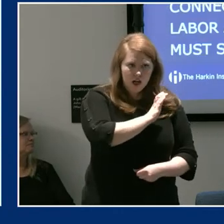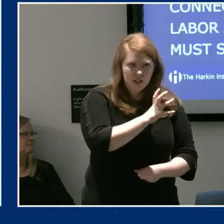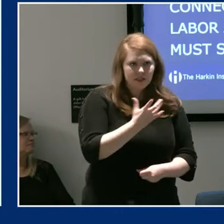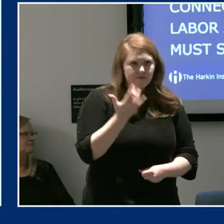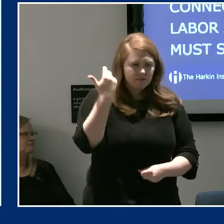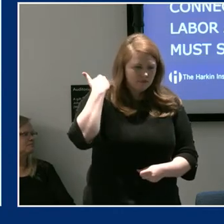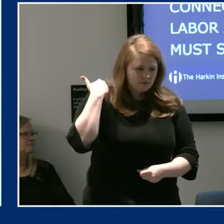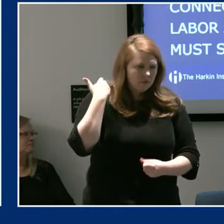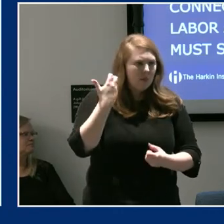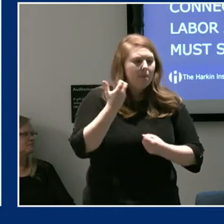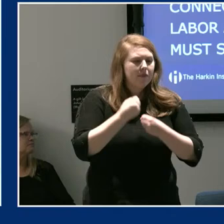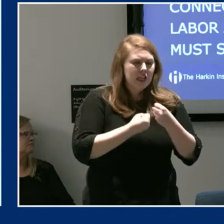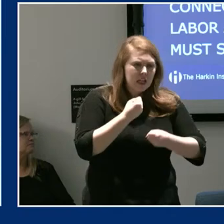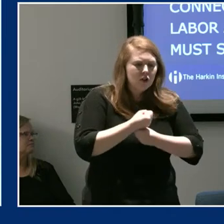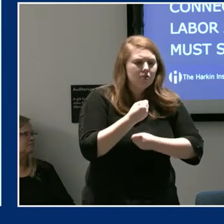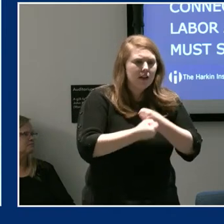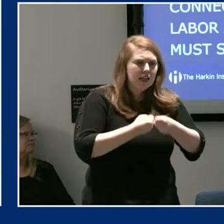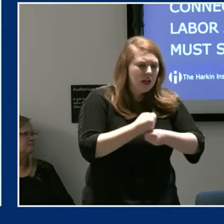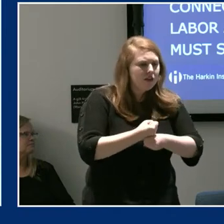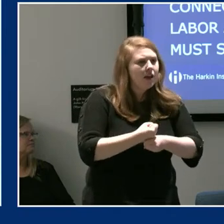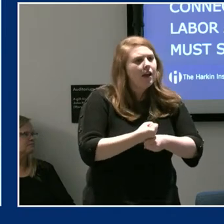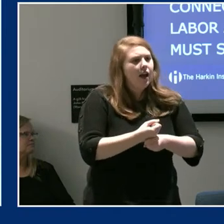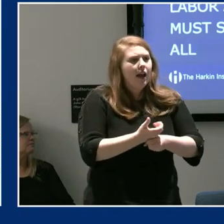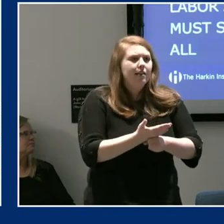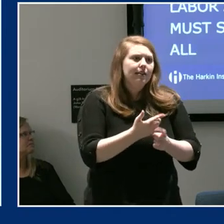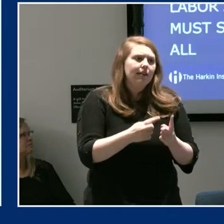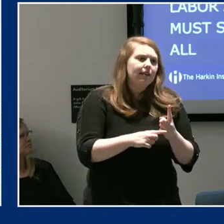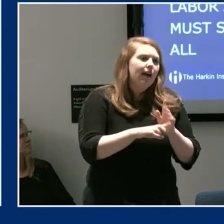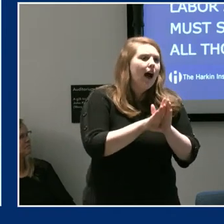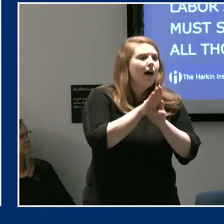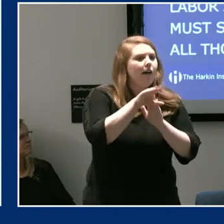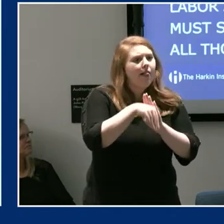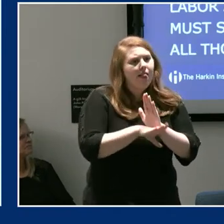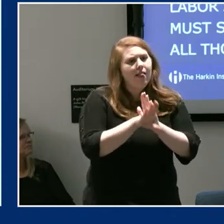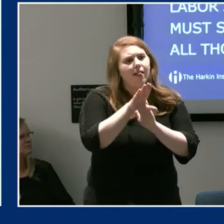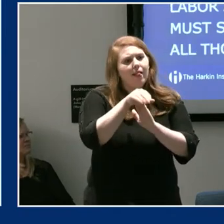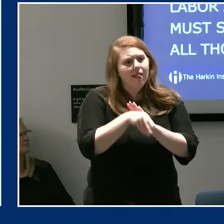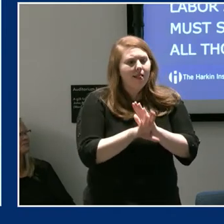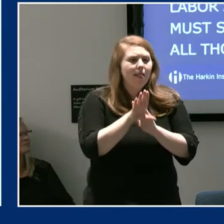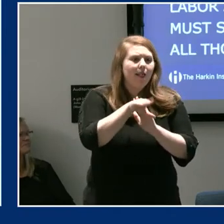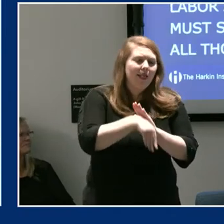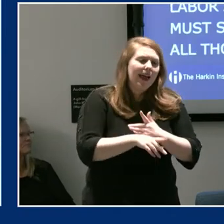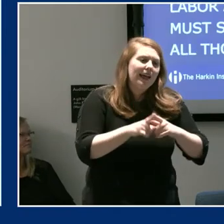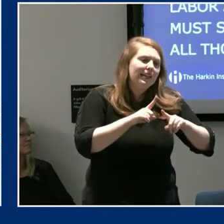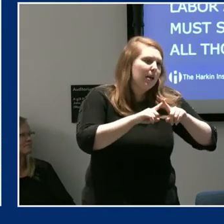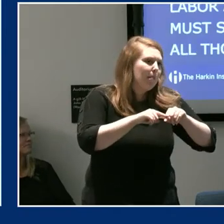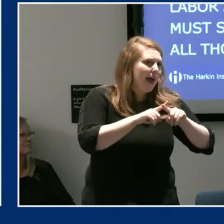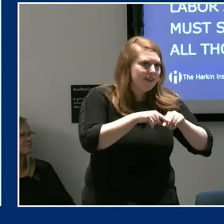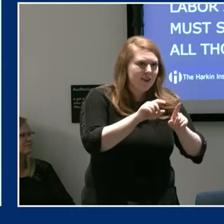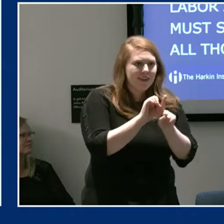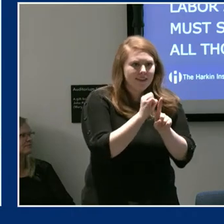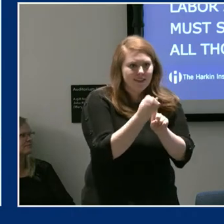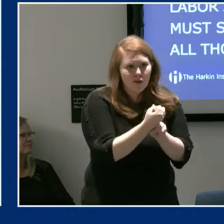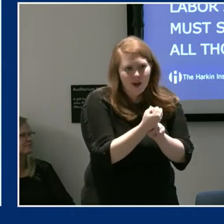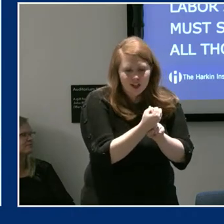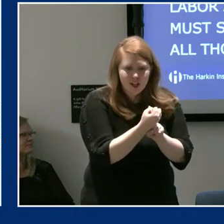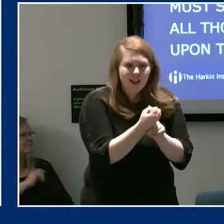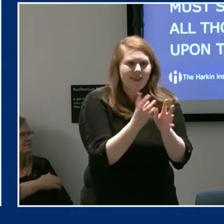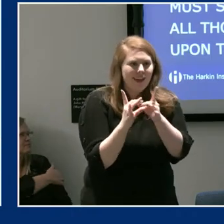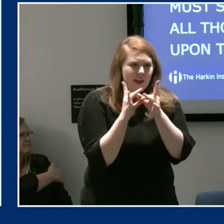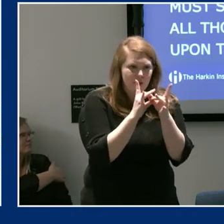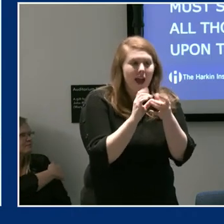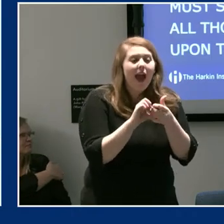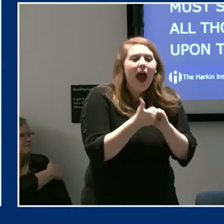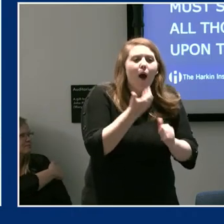years, waxes and wanes, depending upon the administration, that connectivity.